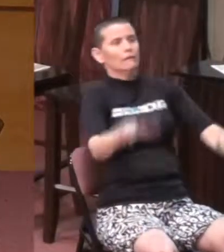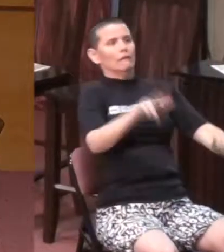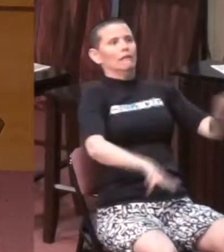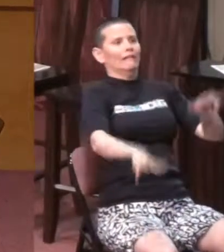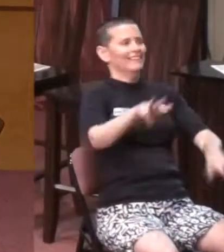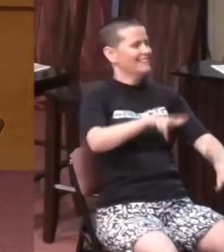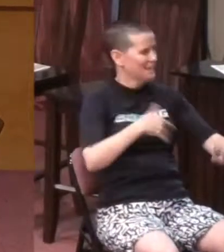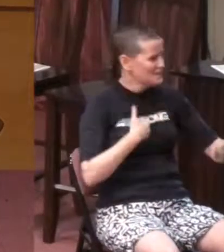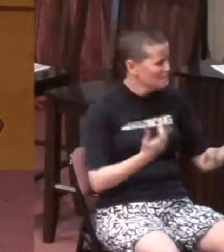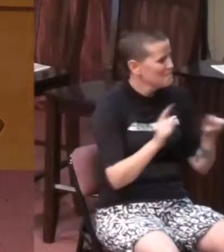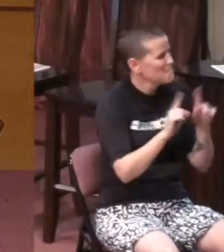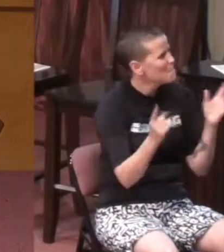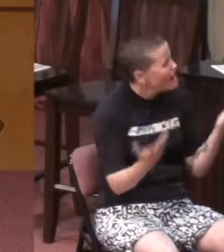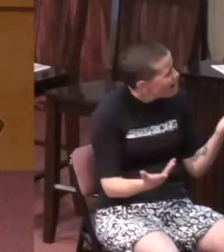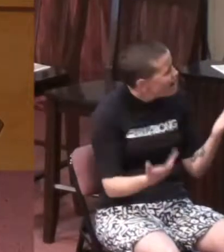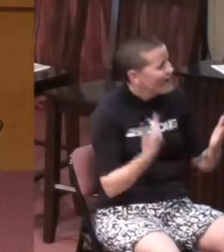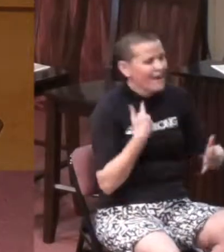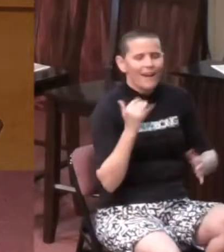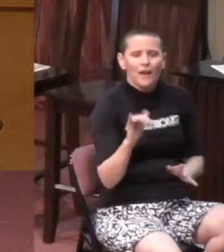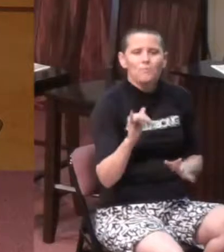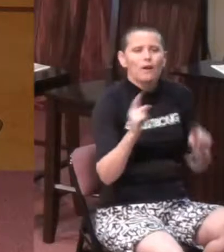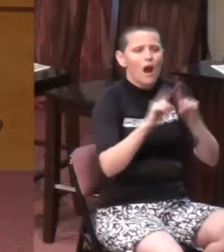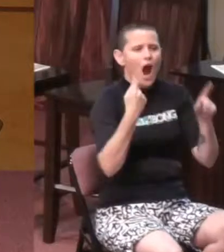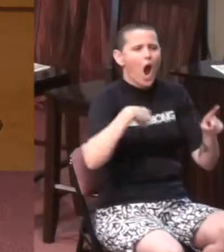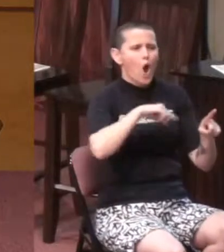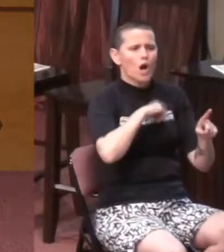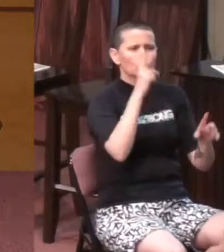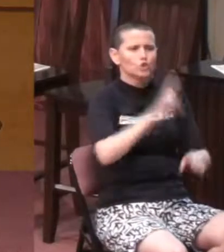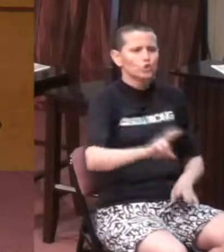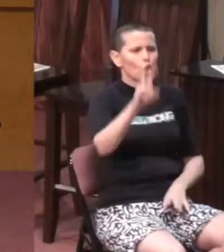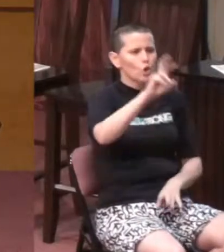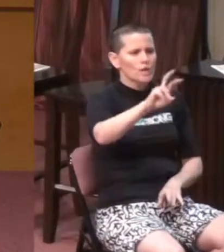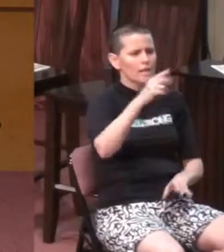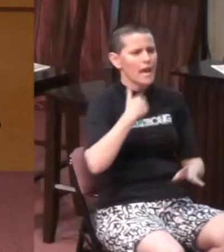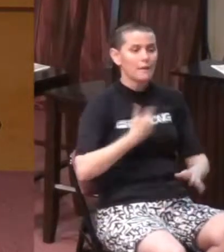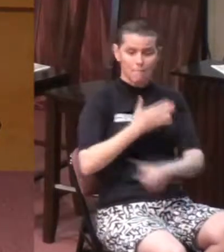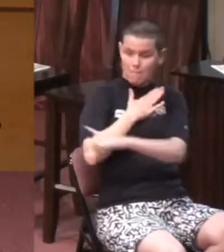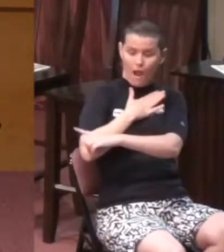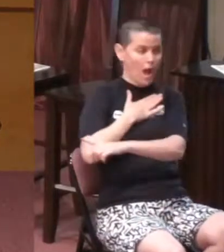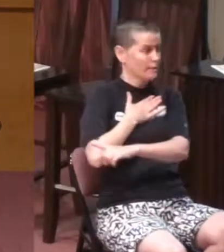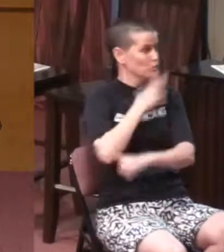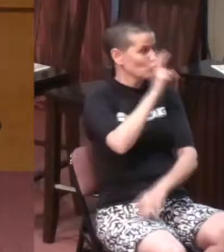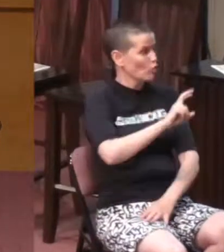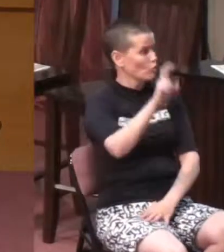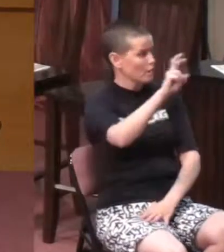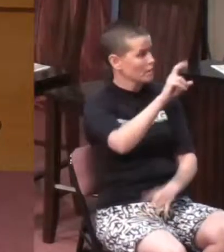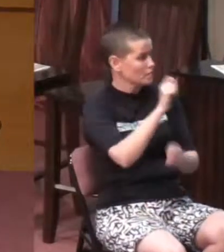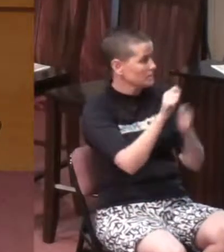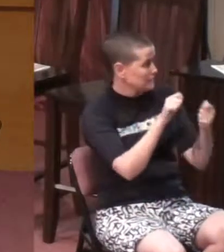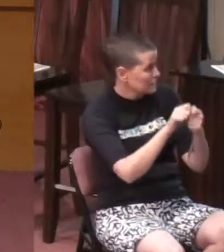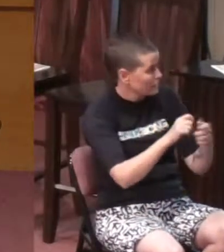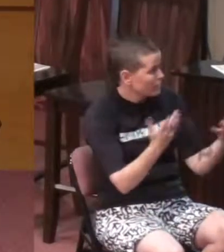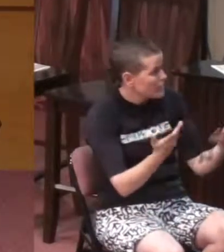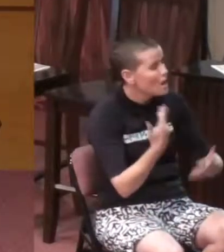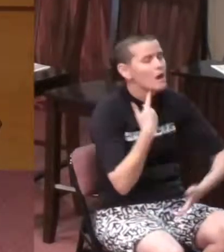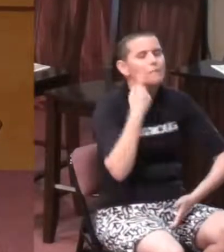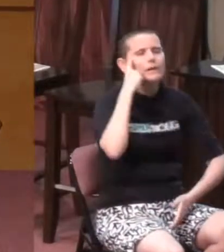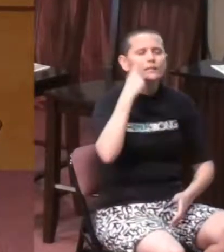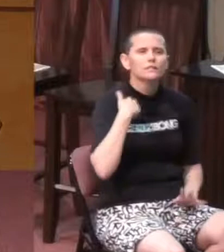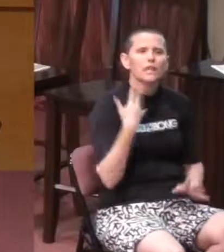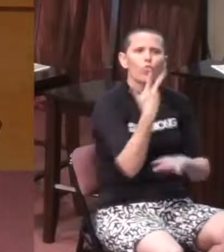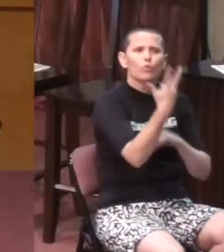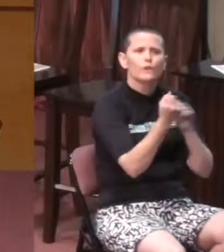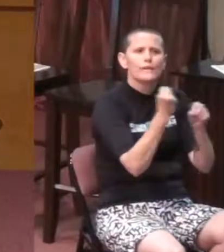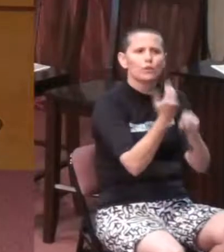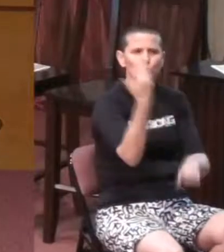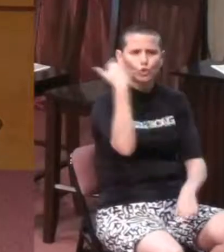I did want to share with you a little bit about our journey and about mine in particular, because, you know, I used to, like 3 years ago, be